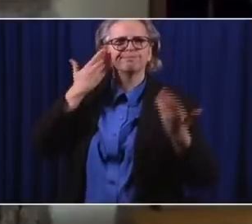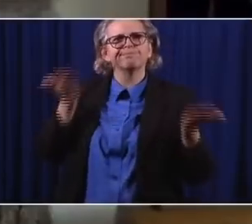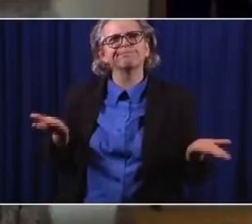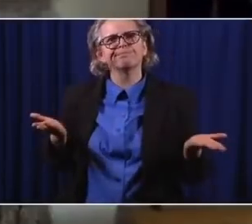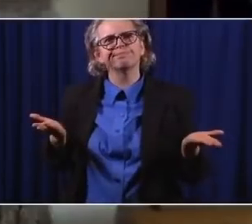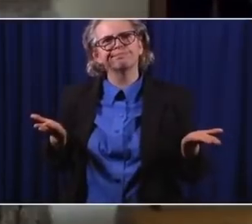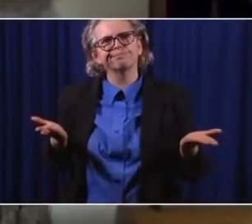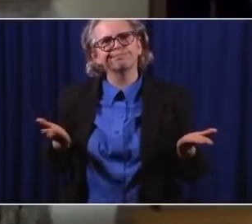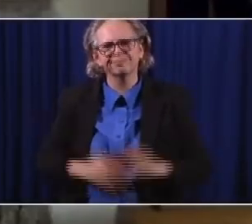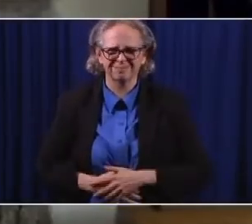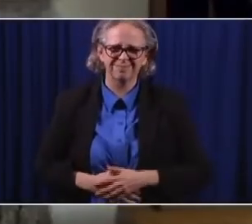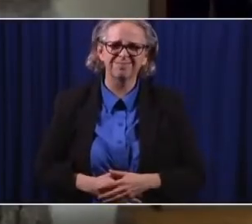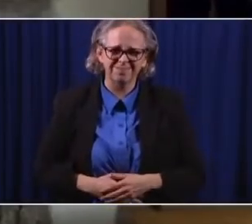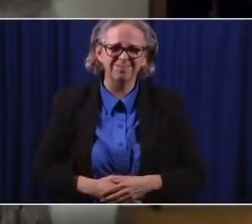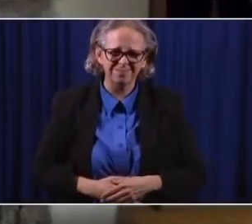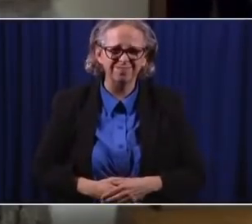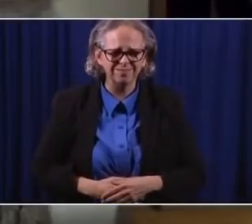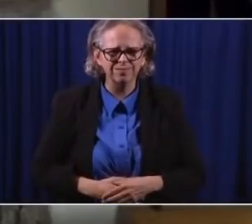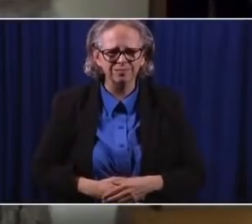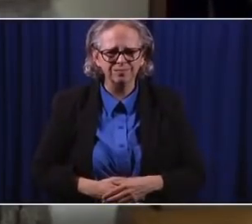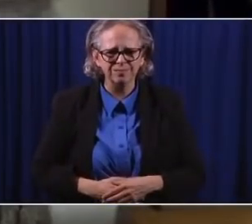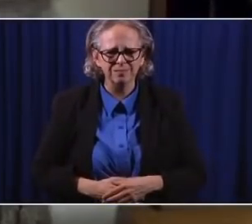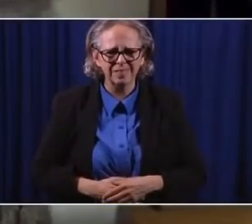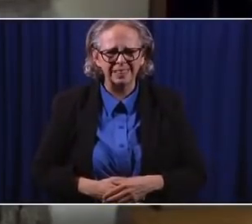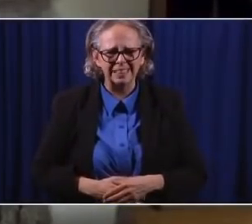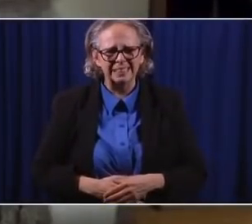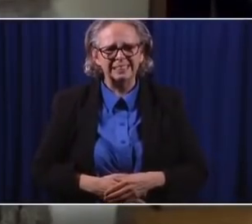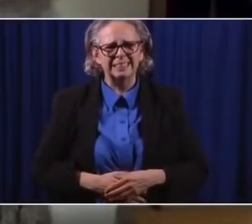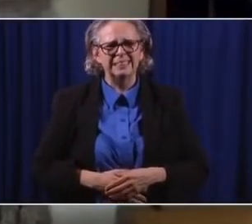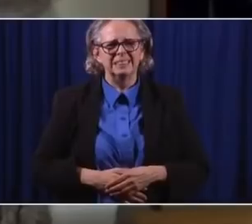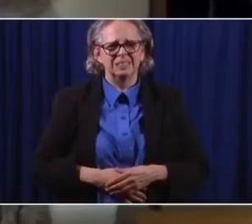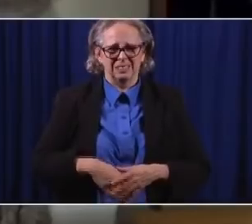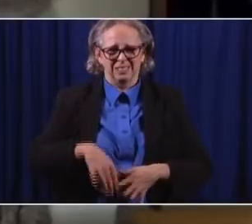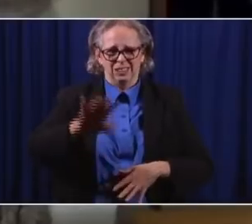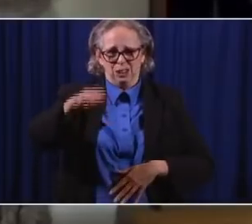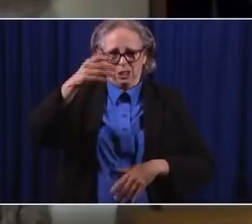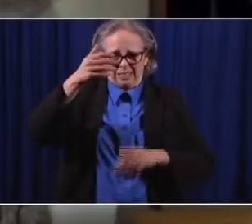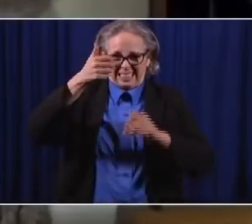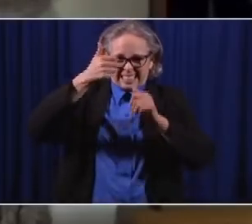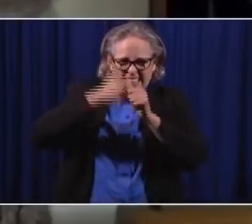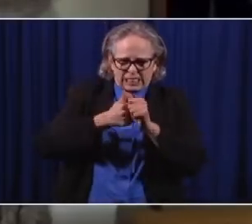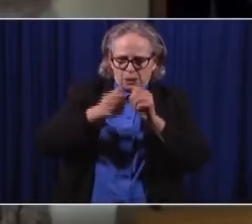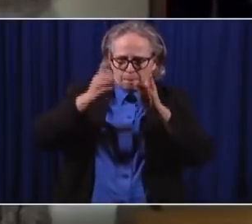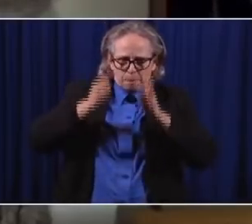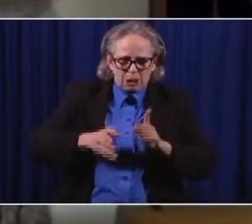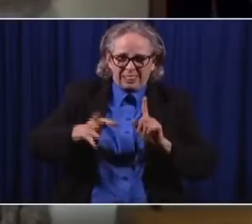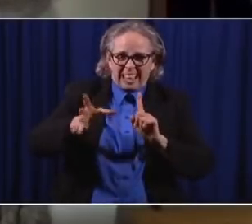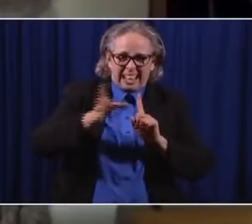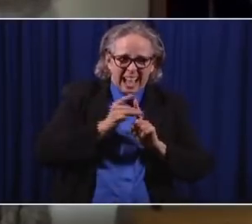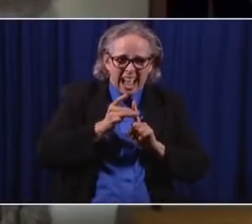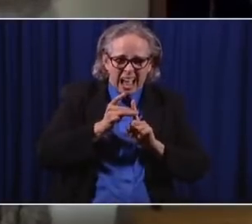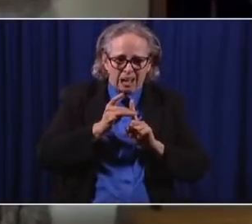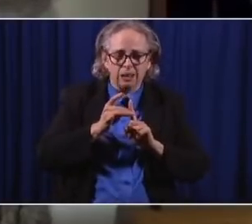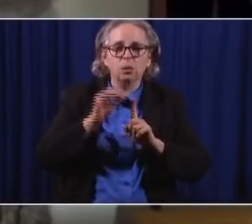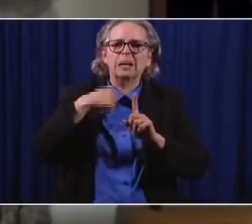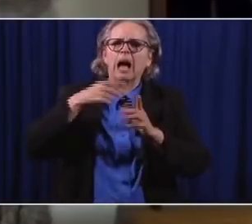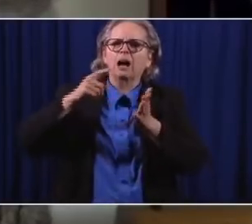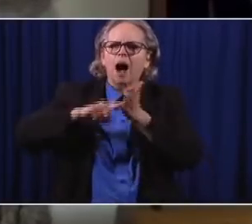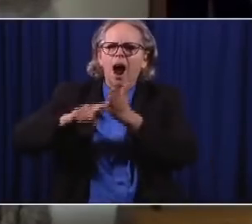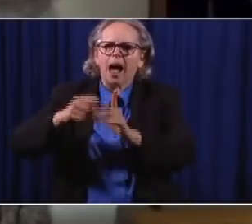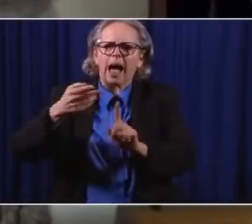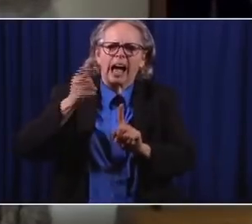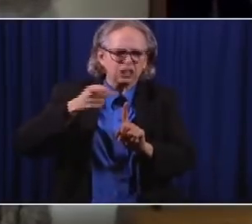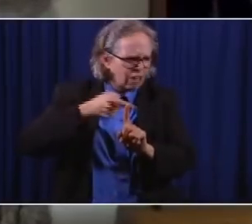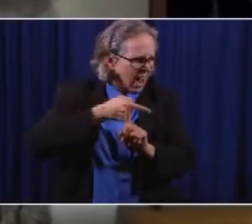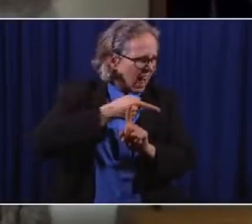it's not a case where in every case they come back and say, like we've solved the problem. We know, that he got this